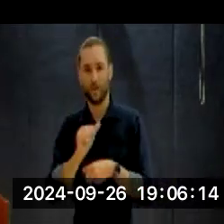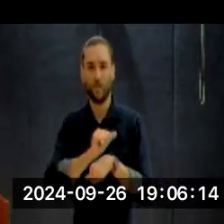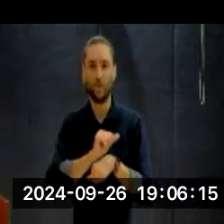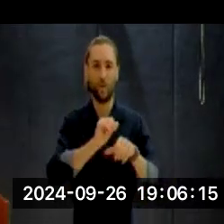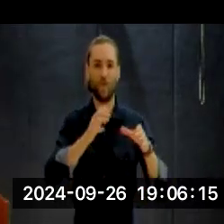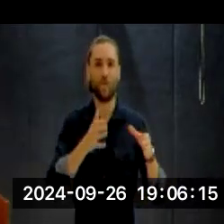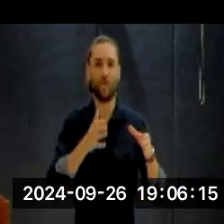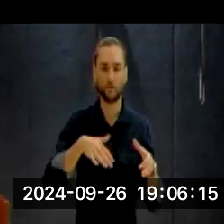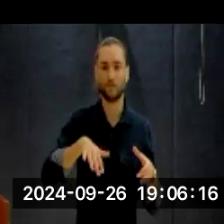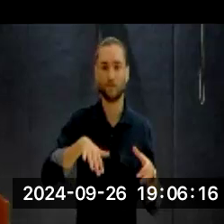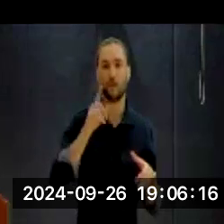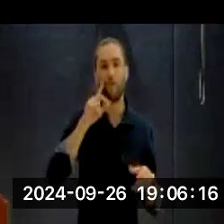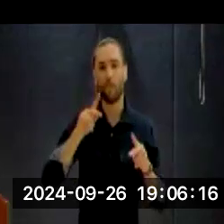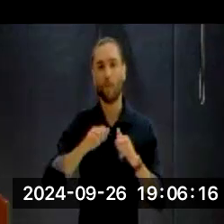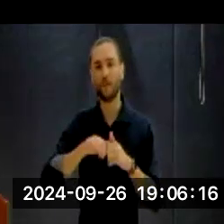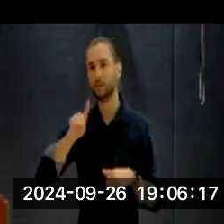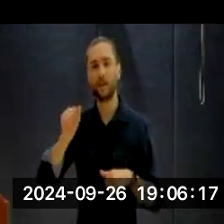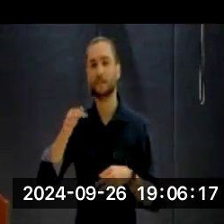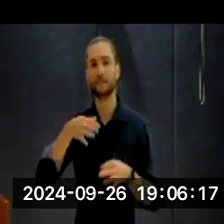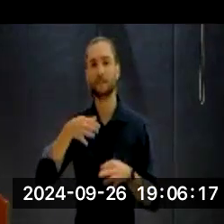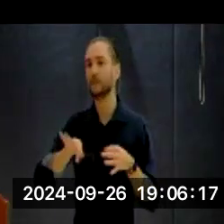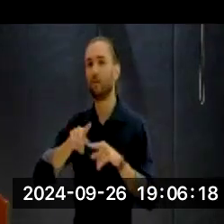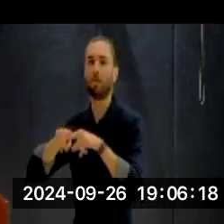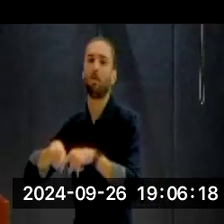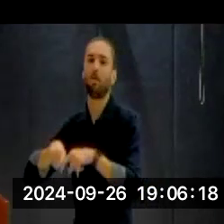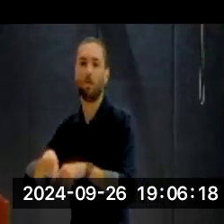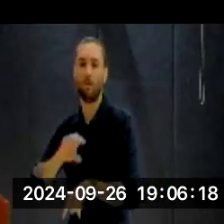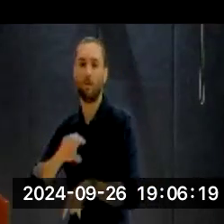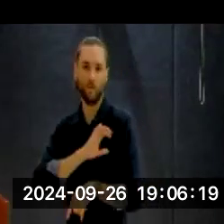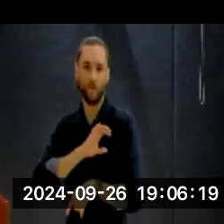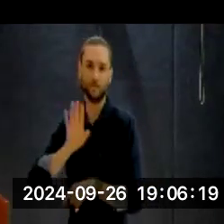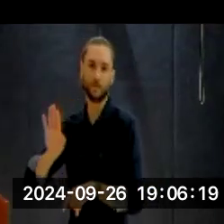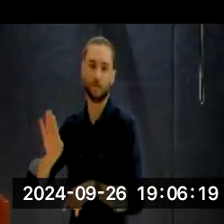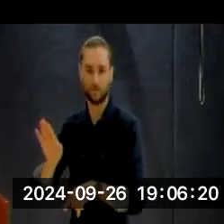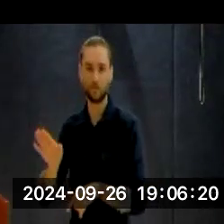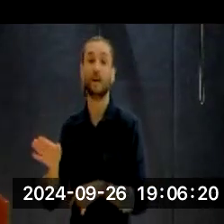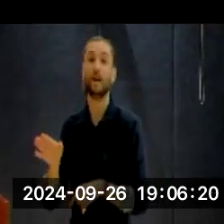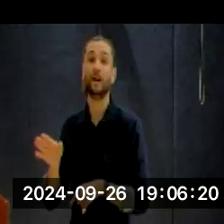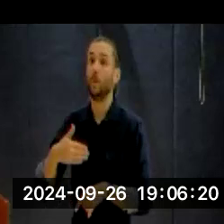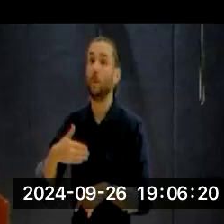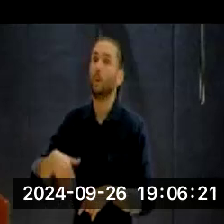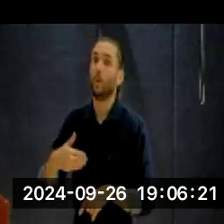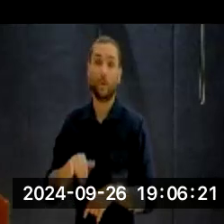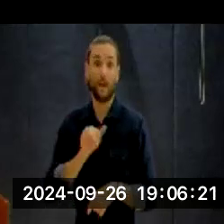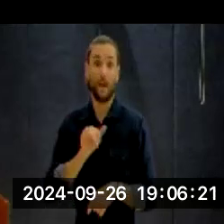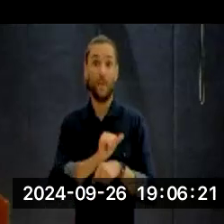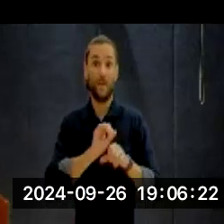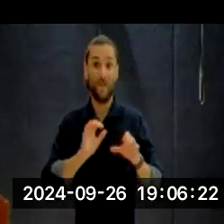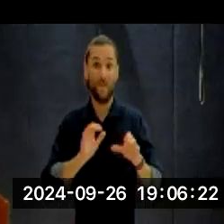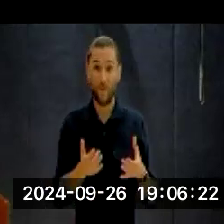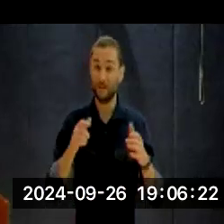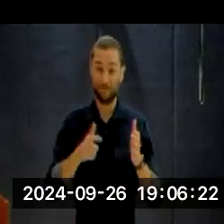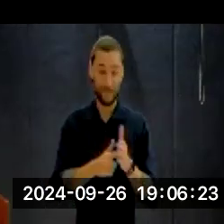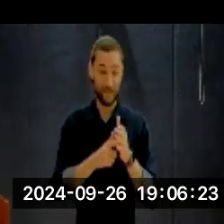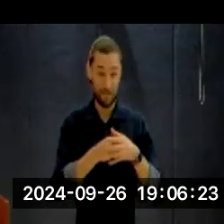disabilities, instead of having to turn to law enforcement. And we're going to need a vast workforce to serve our communities,